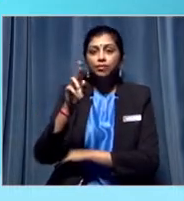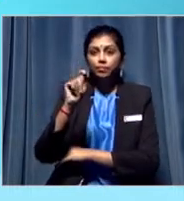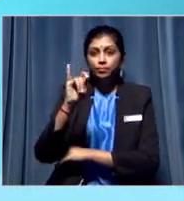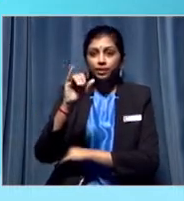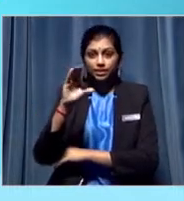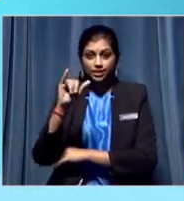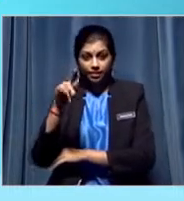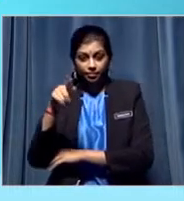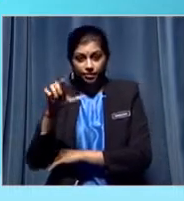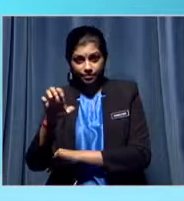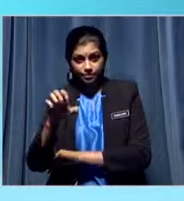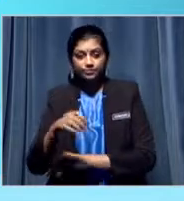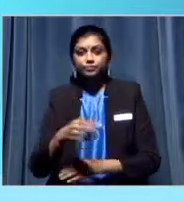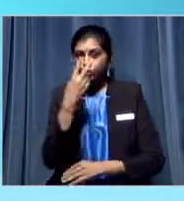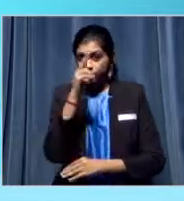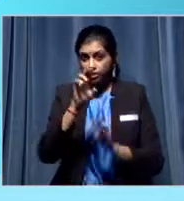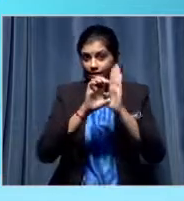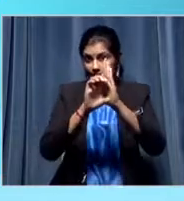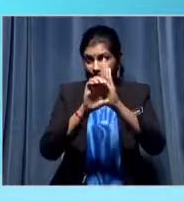eaten lunch by 2 p.m.